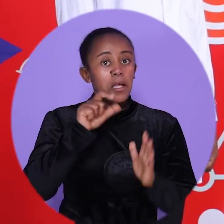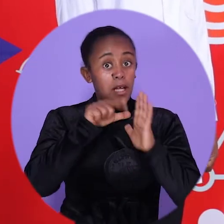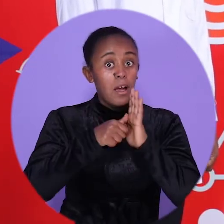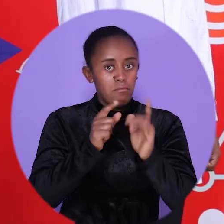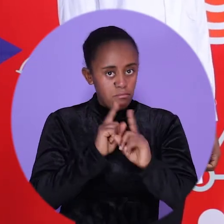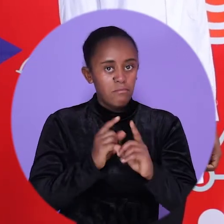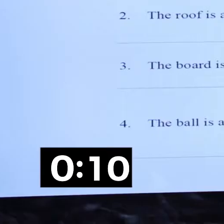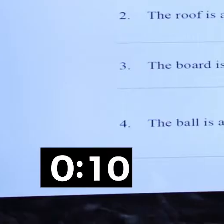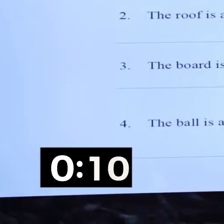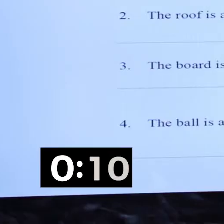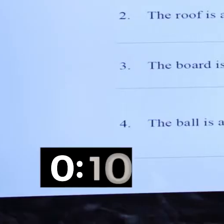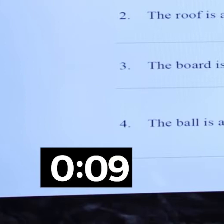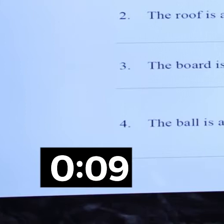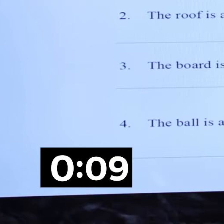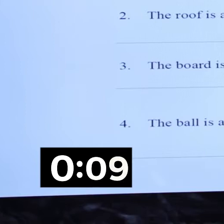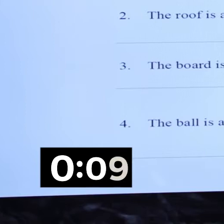seconds for this question.